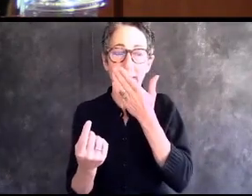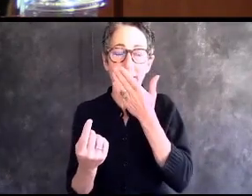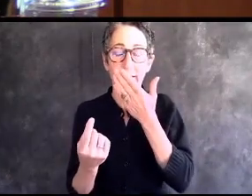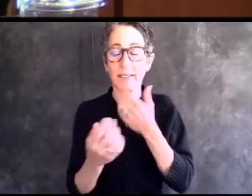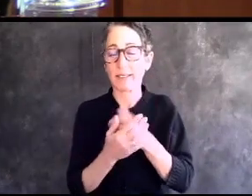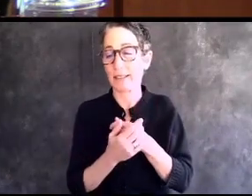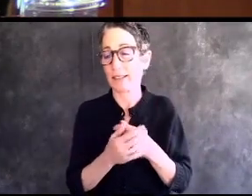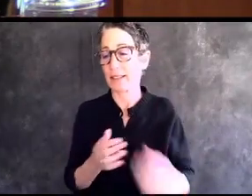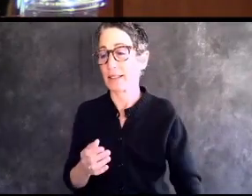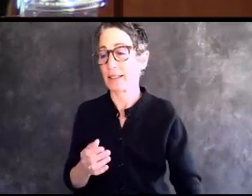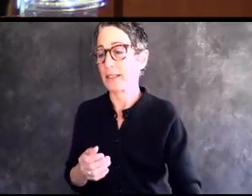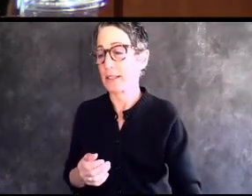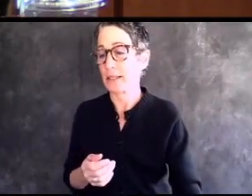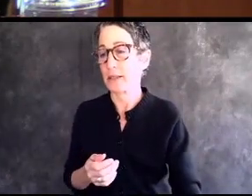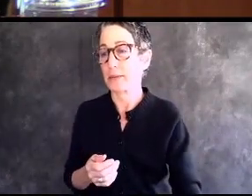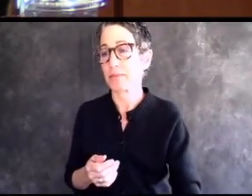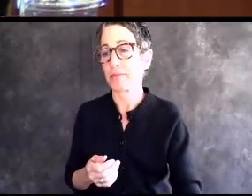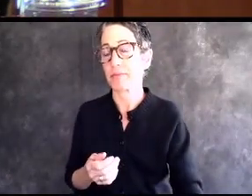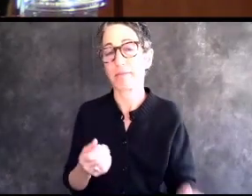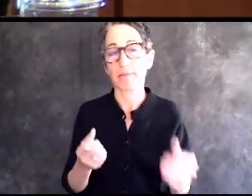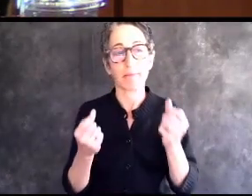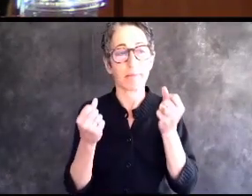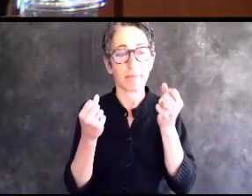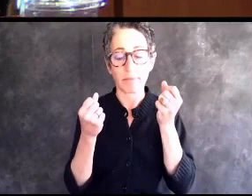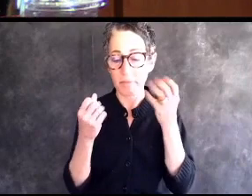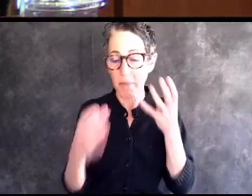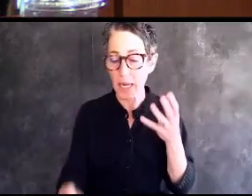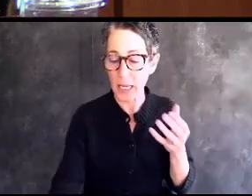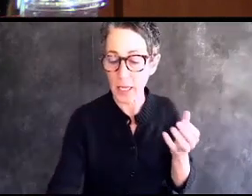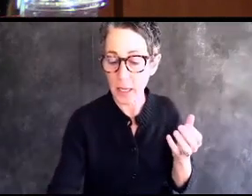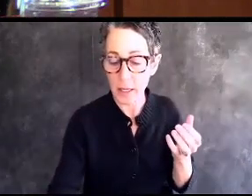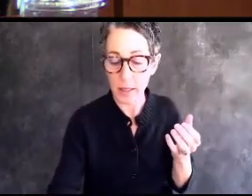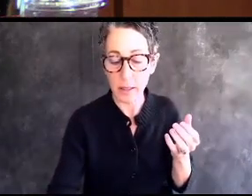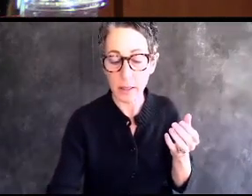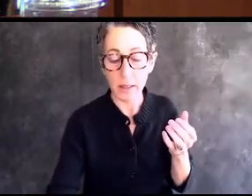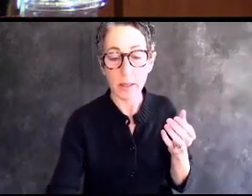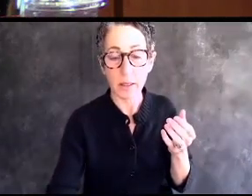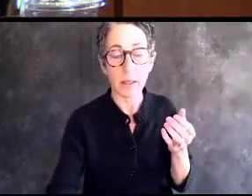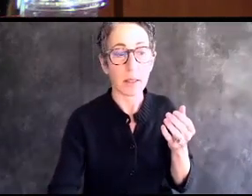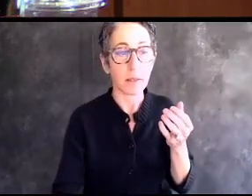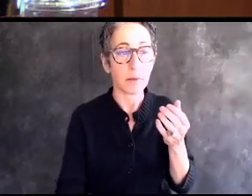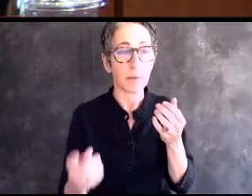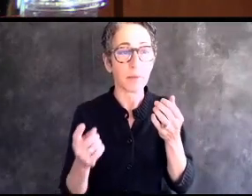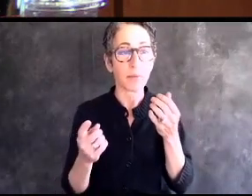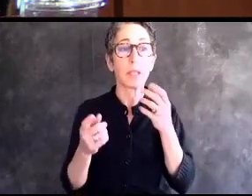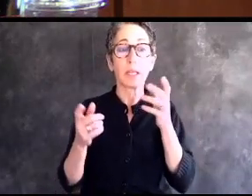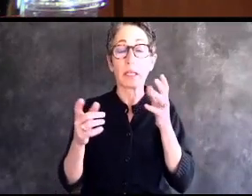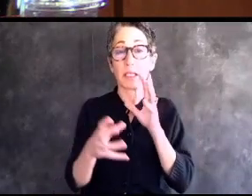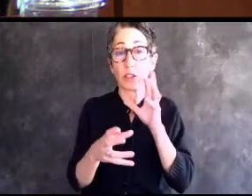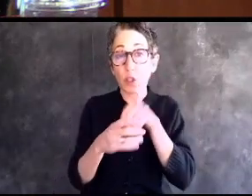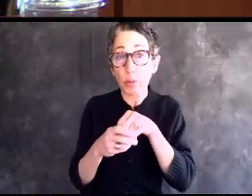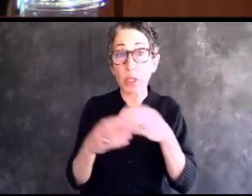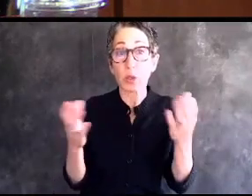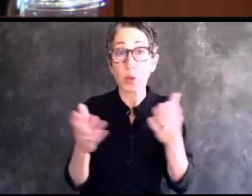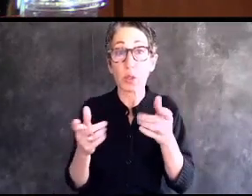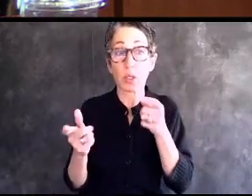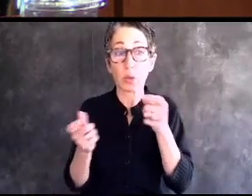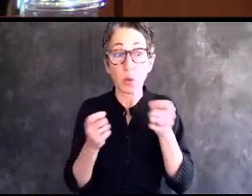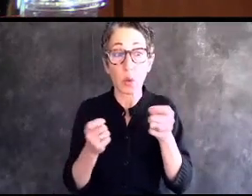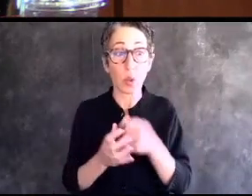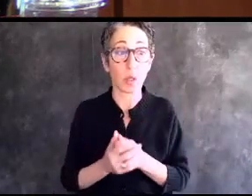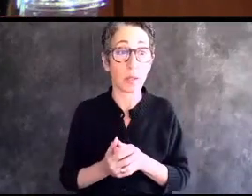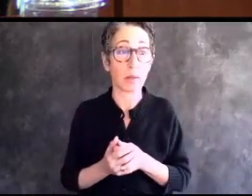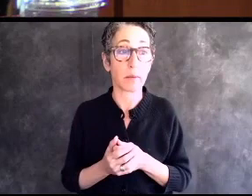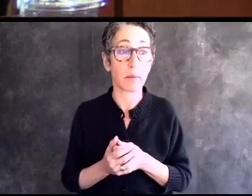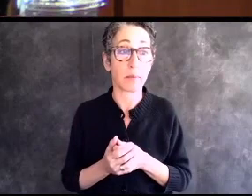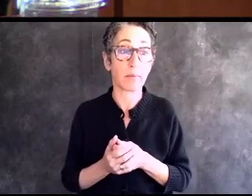went down. Many of the V-Taiwan contributors pivoted to do pandemic control and things like that, which is, of course, very saves